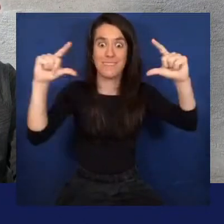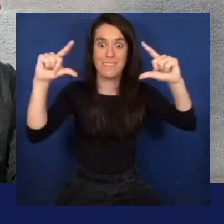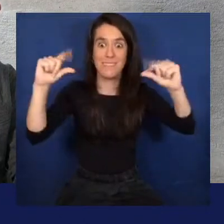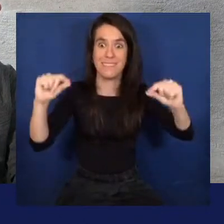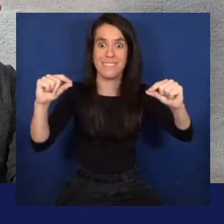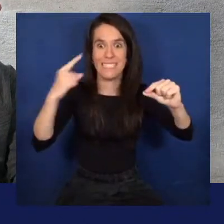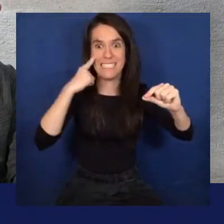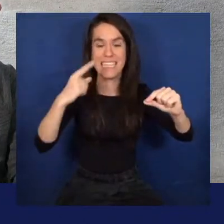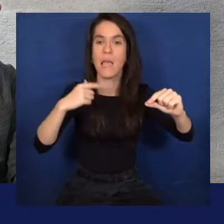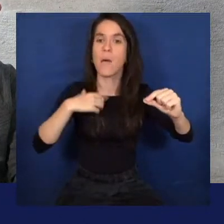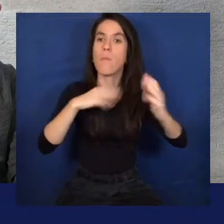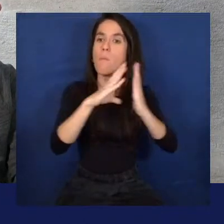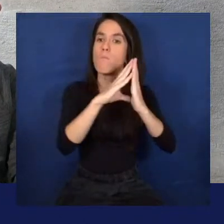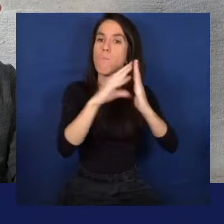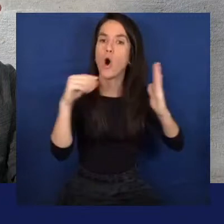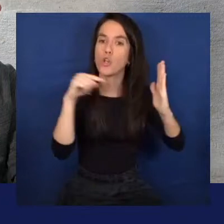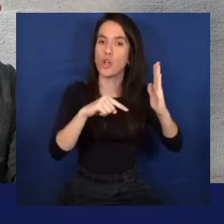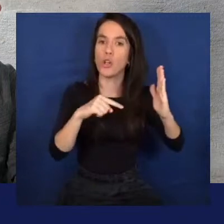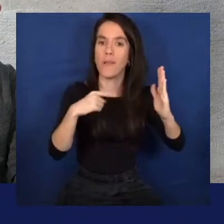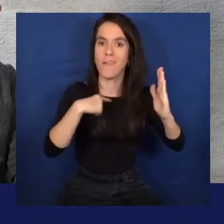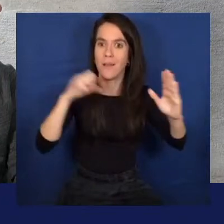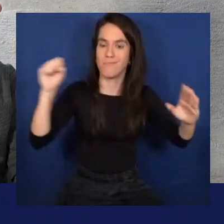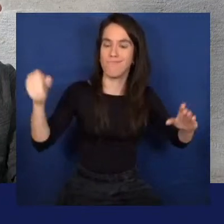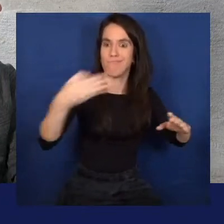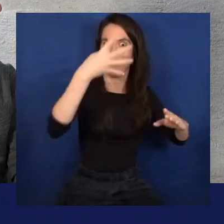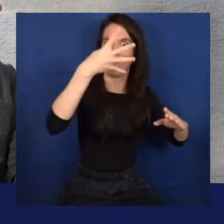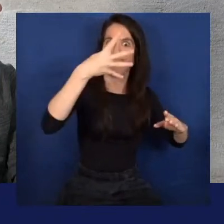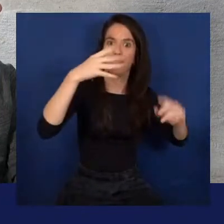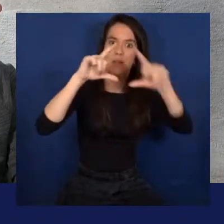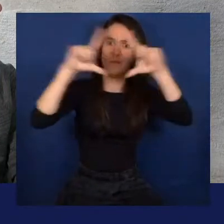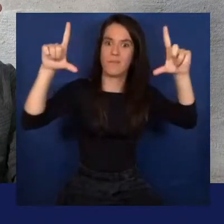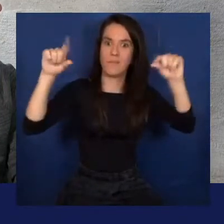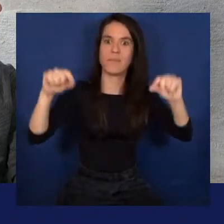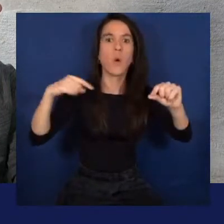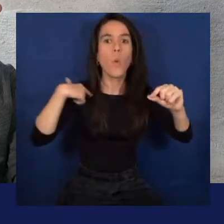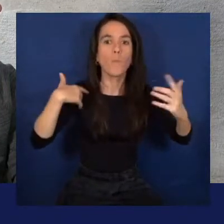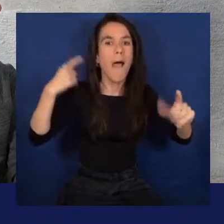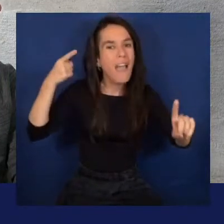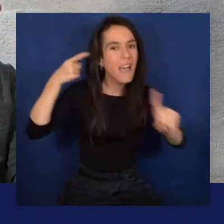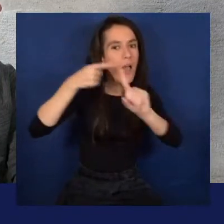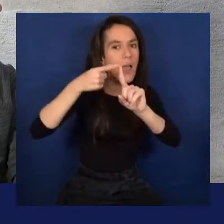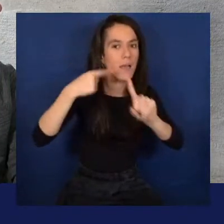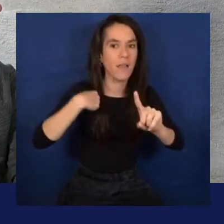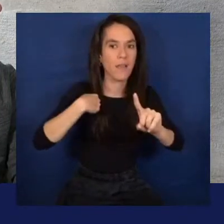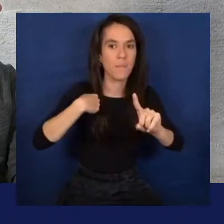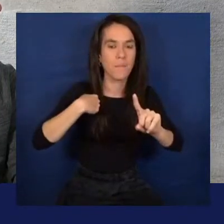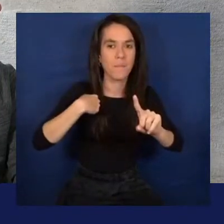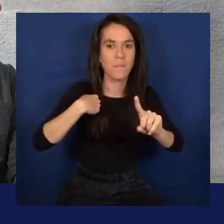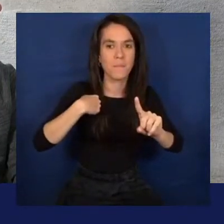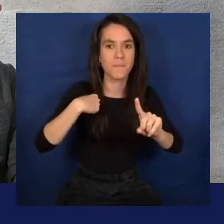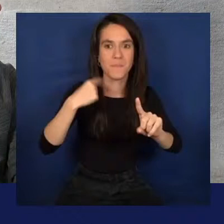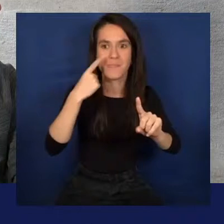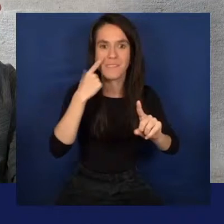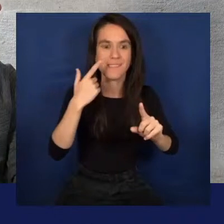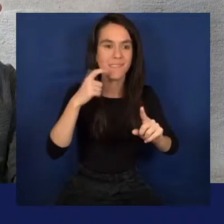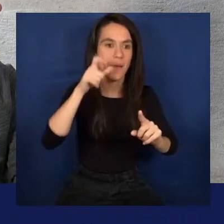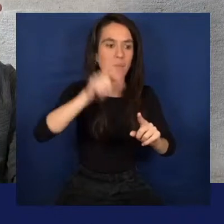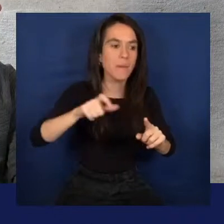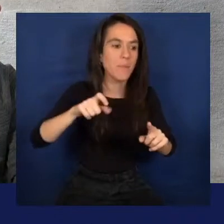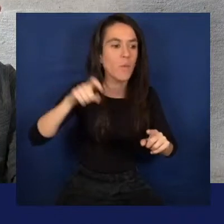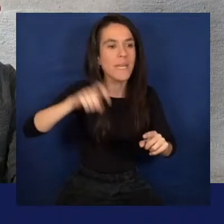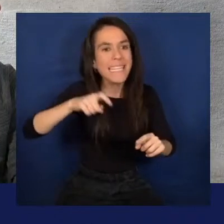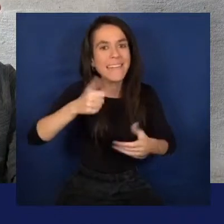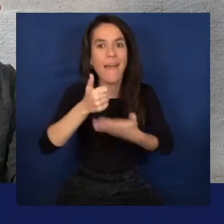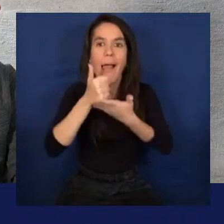because again, if you build a model to, for example, find out which student needs some help, right? You